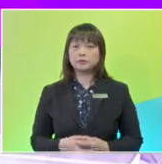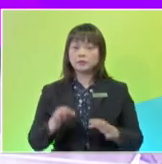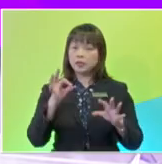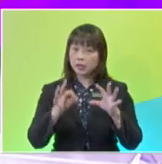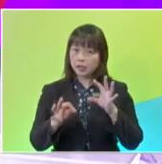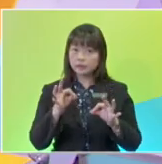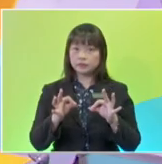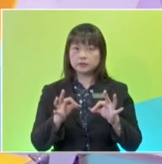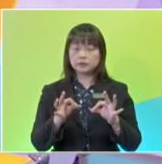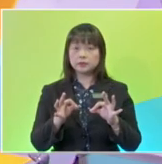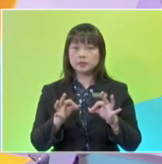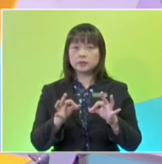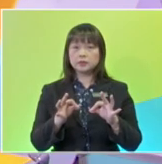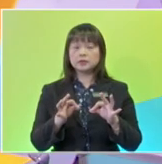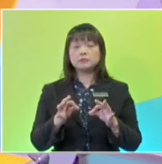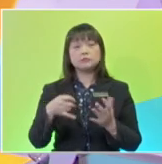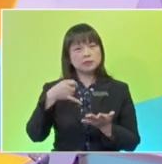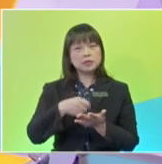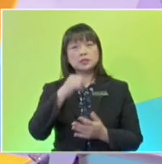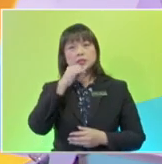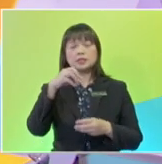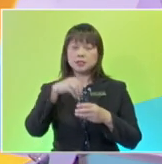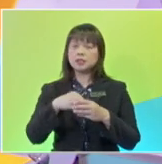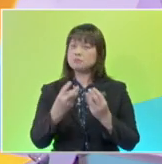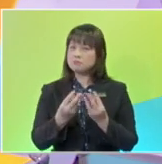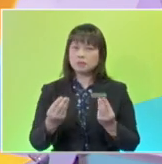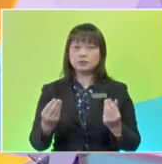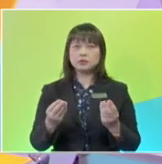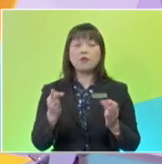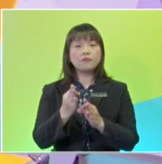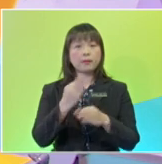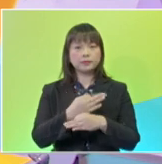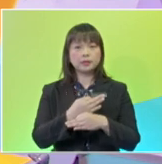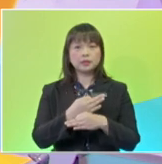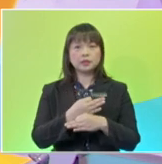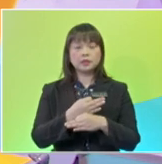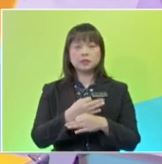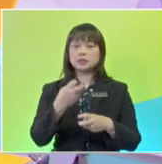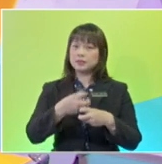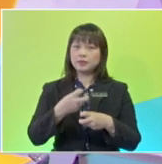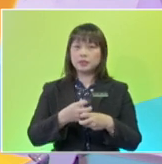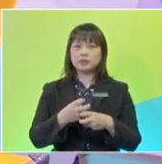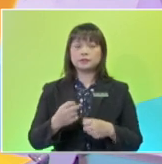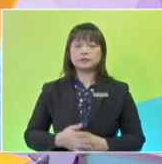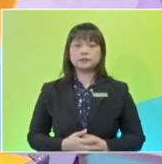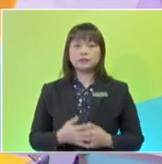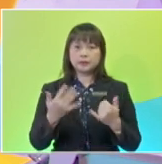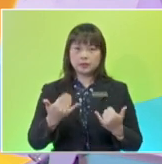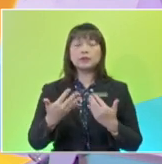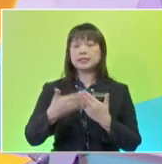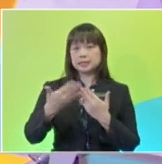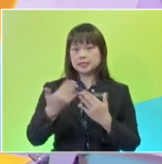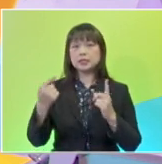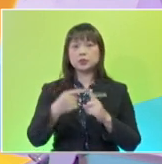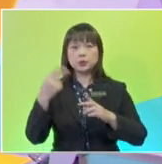if one of it is in a powder form, it's going to be tough for us. Yep. Okay. So now that we have separated and it